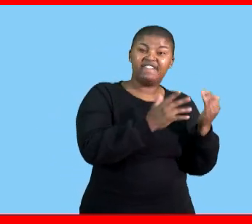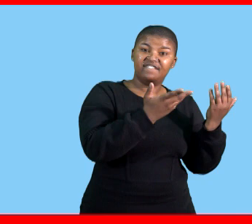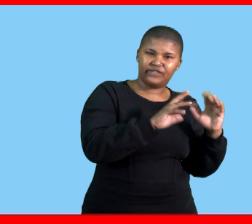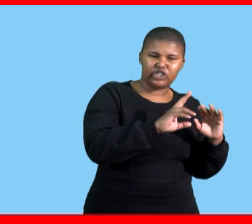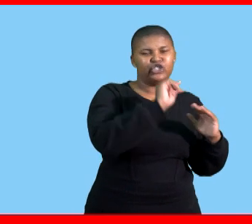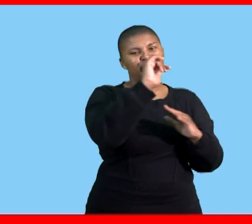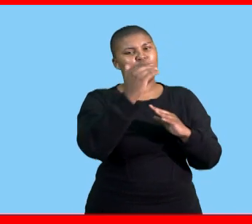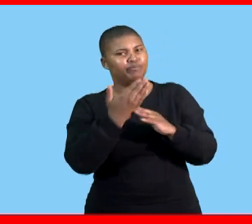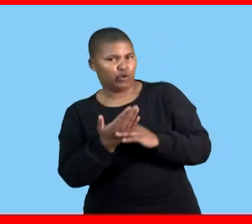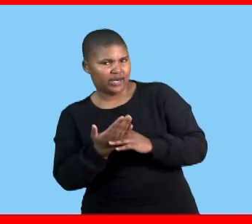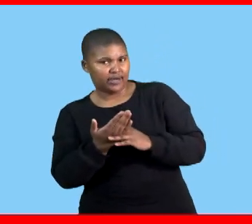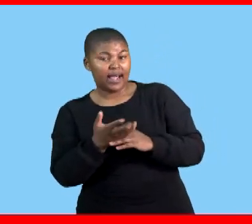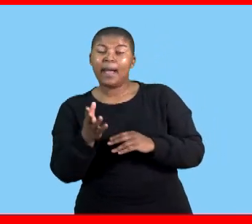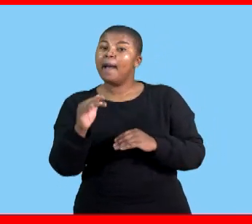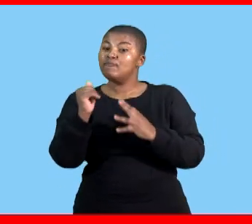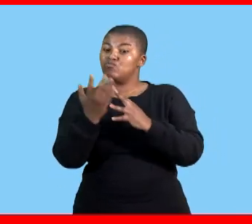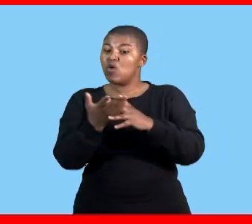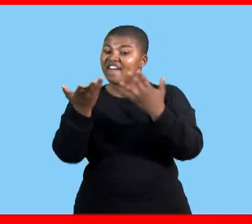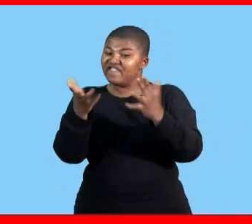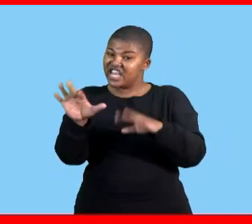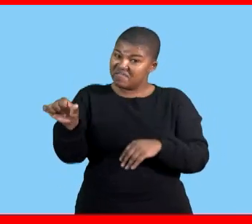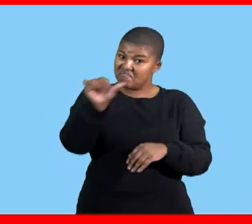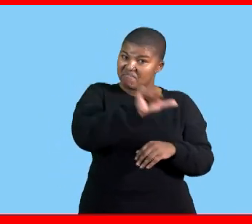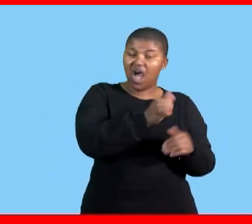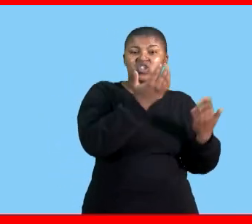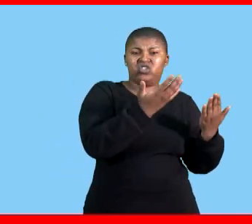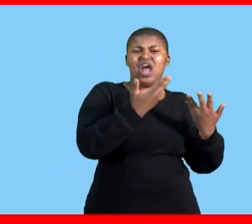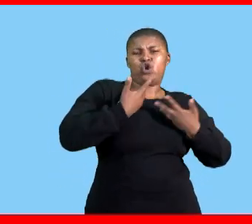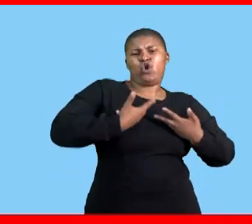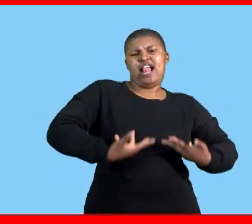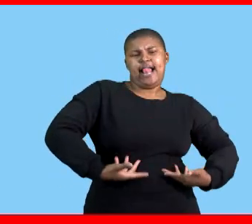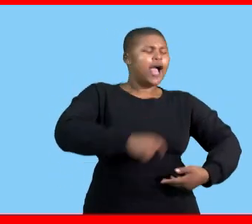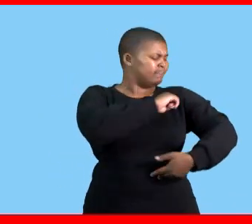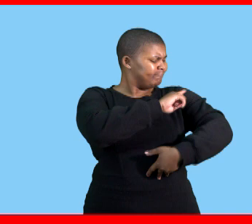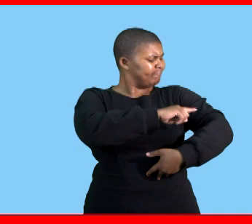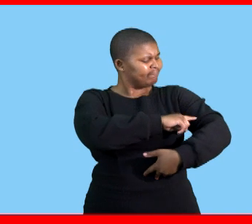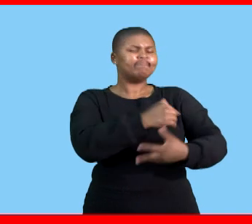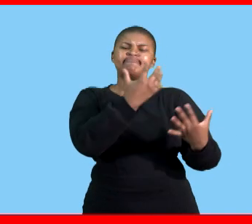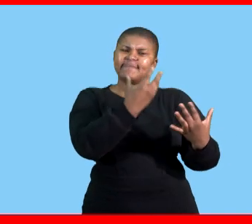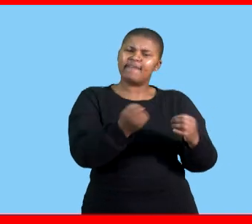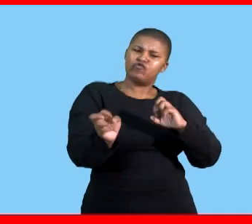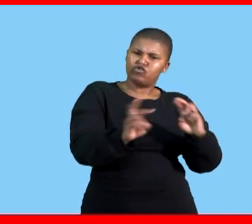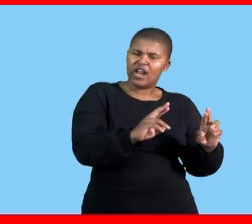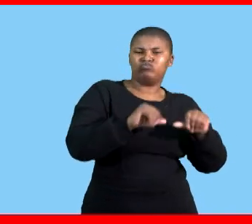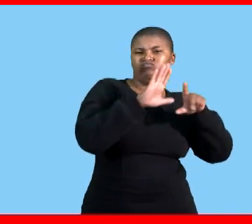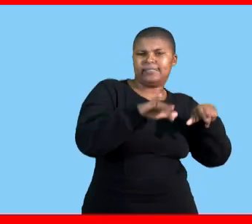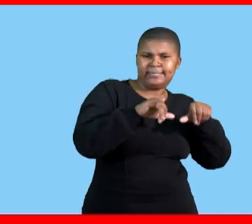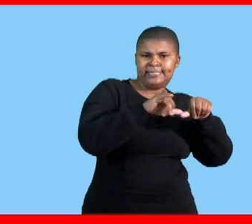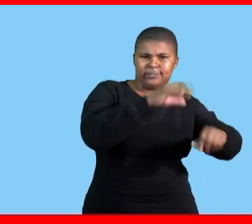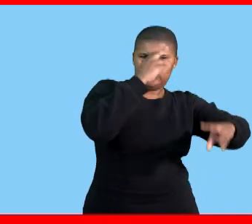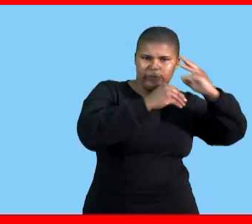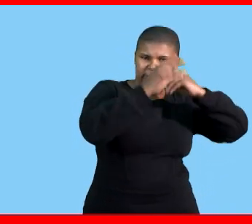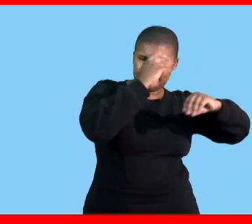come back from your break, you are more relaxed and then you are ready to go on with the